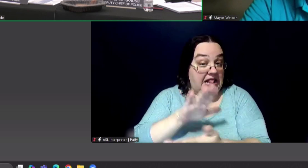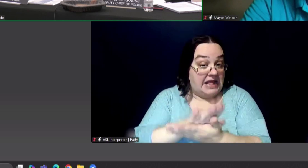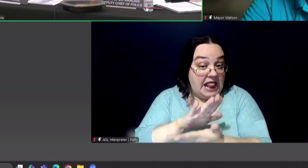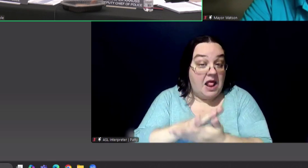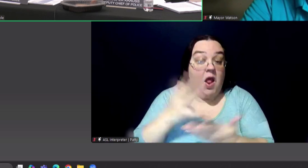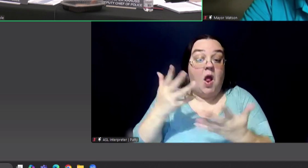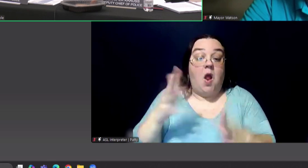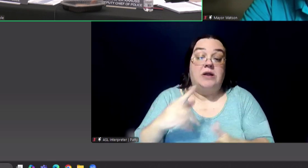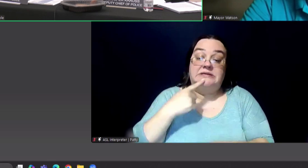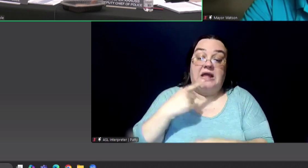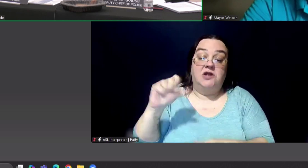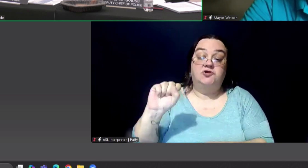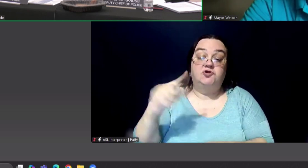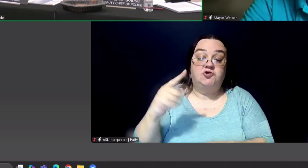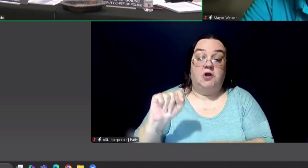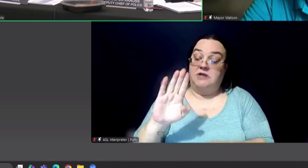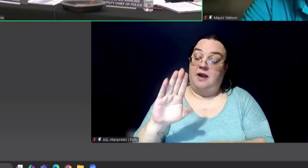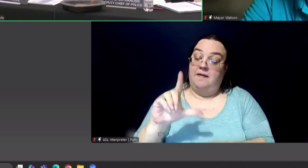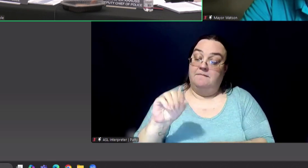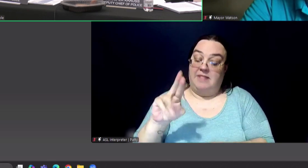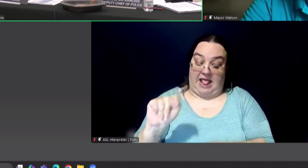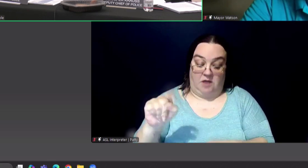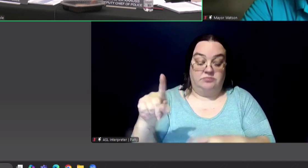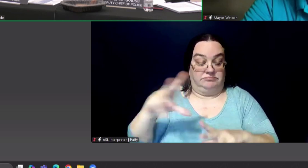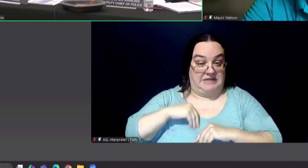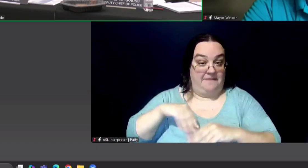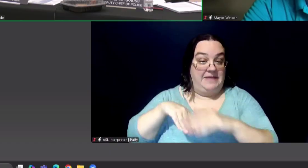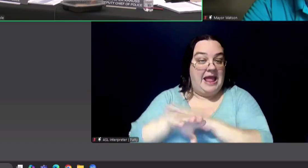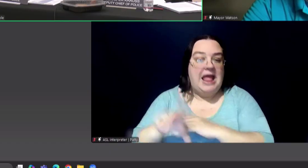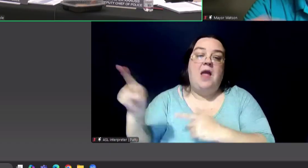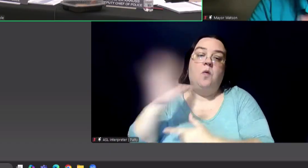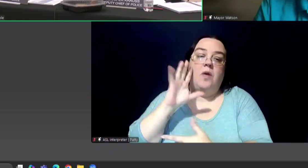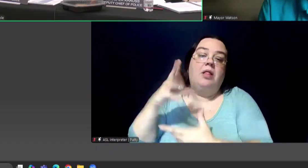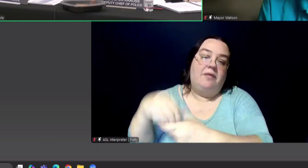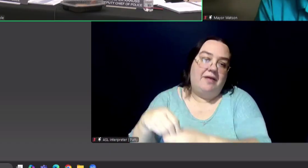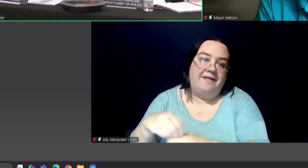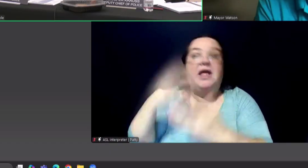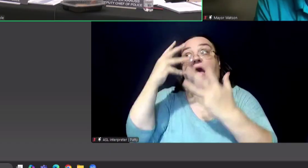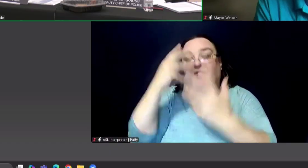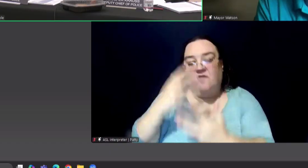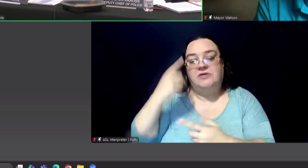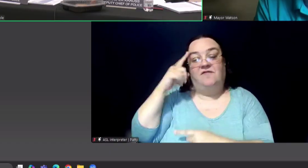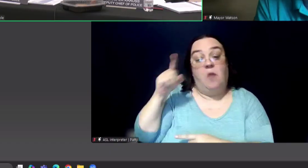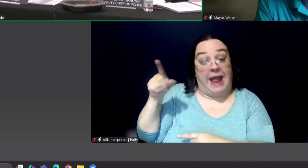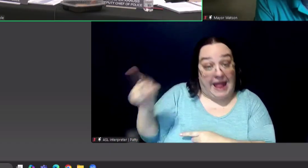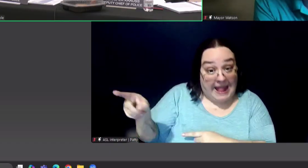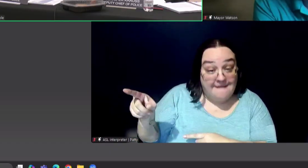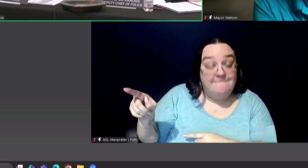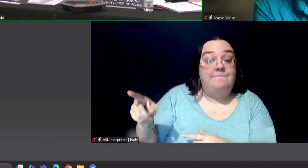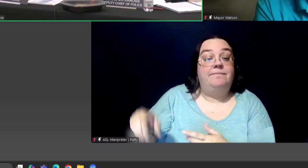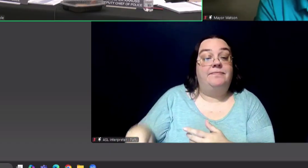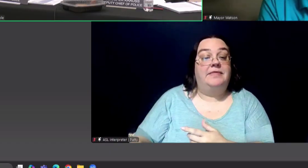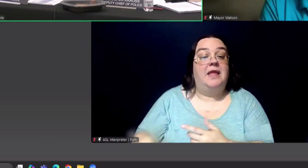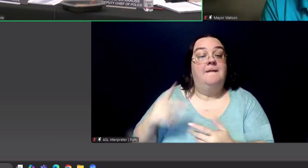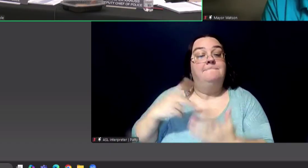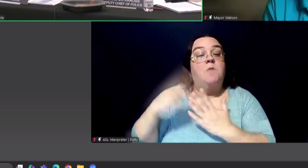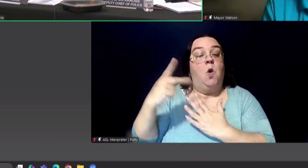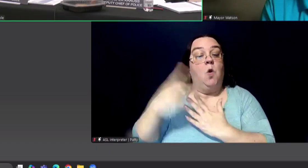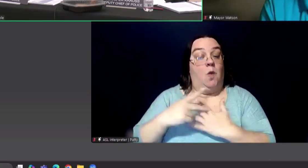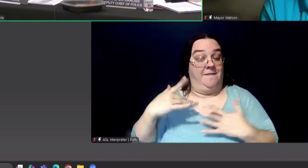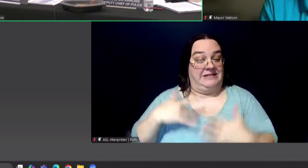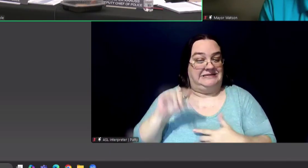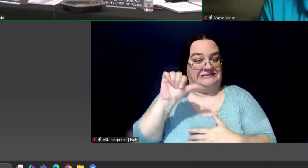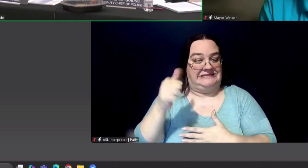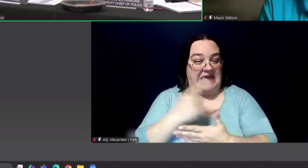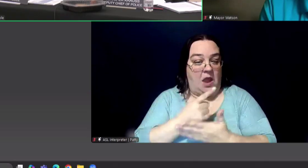acceptance to that, so he'll be engaged. Unfortunately for him, the program is typically a 10-week live-in academy,